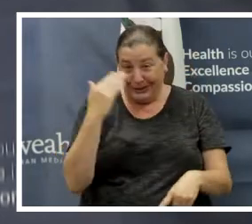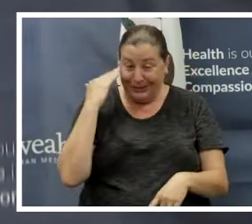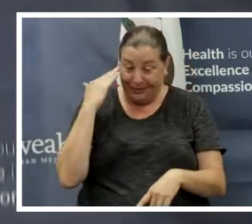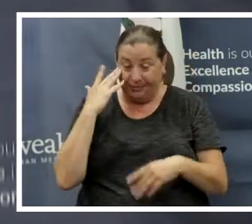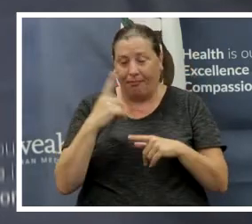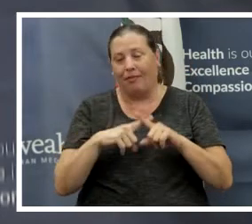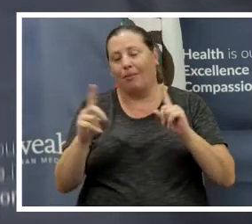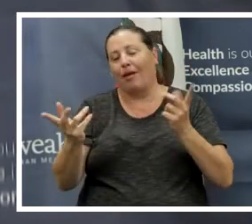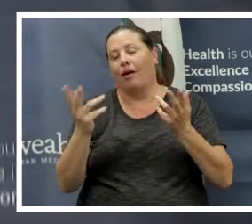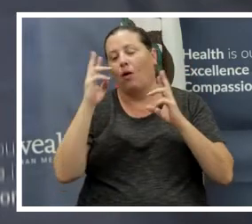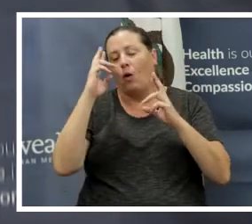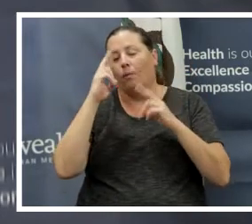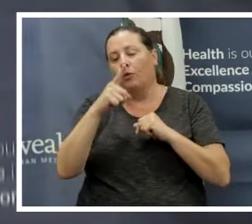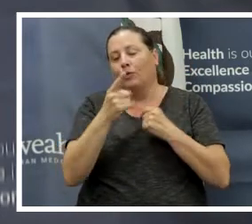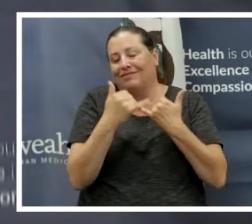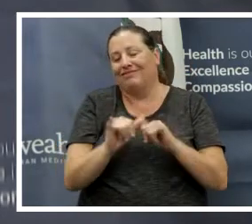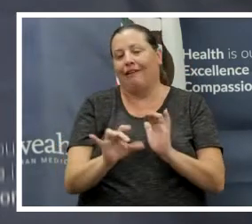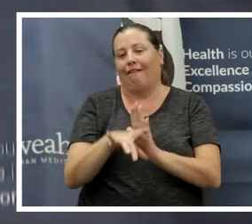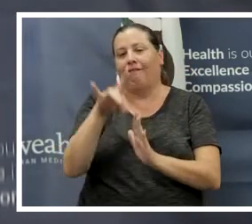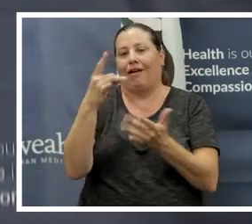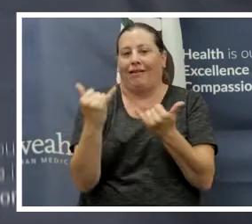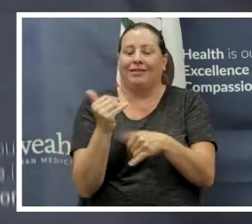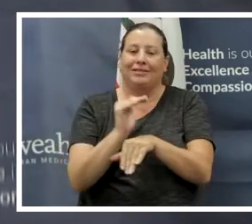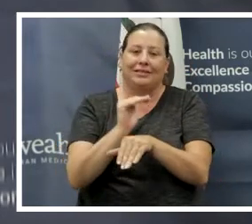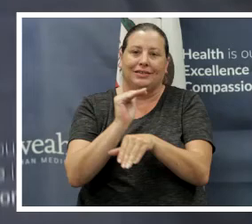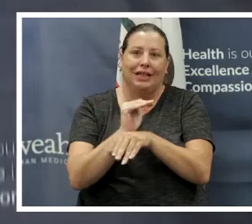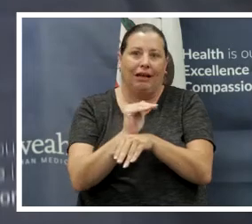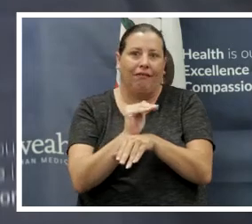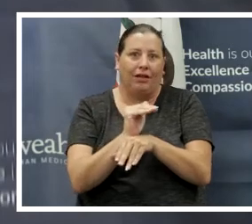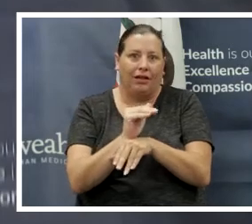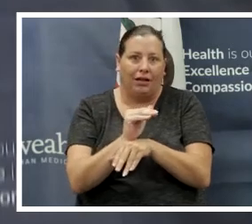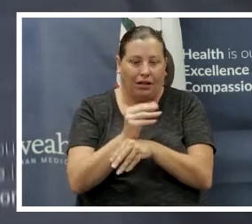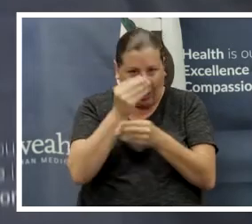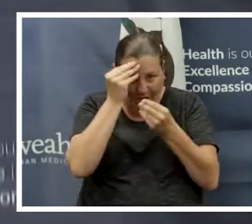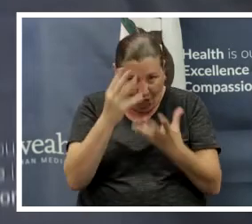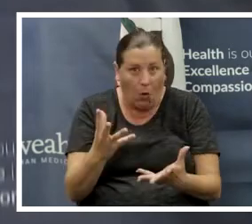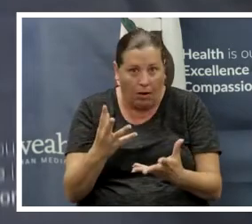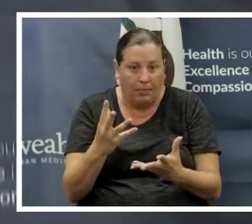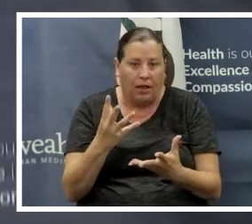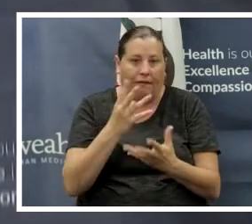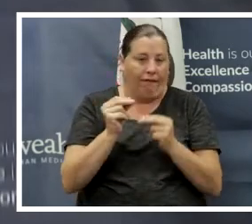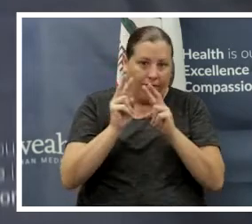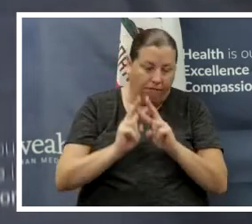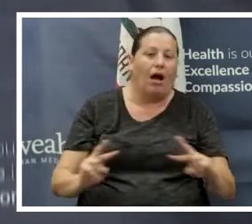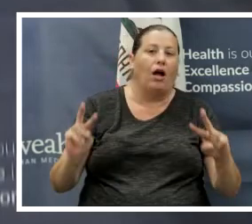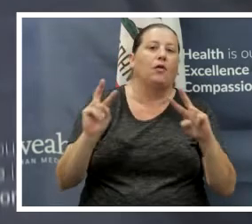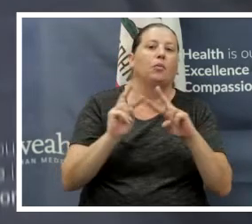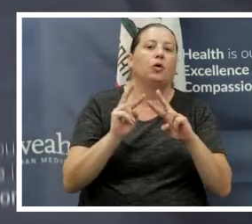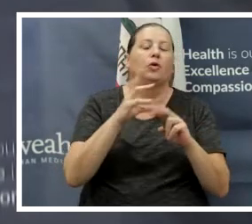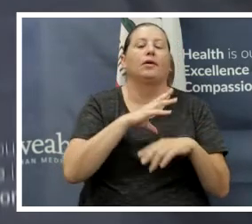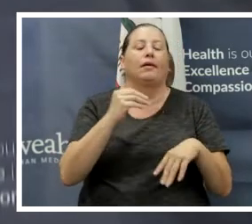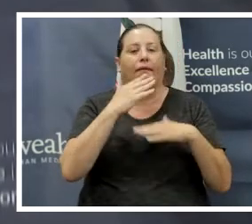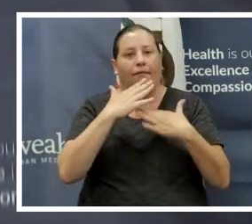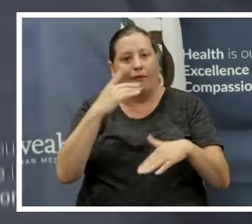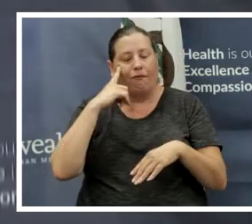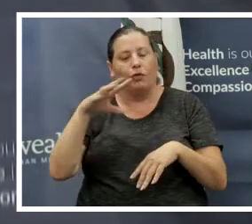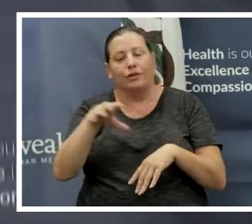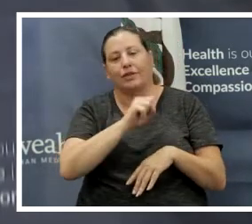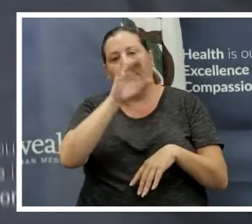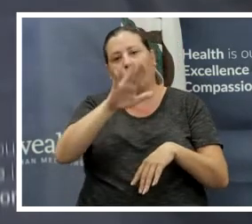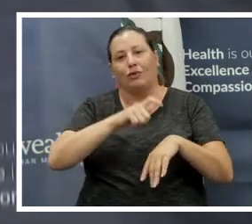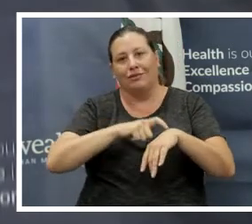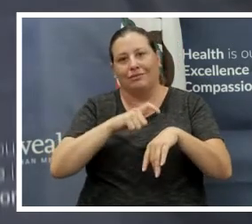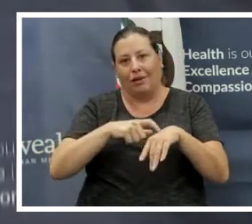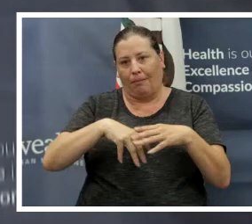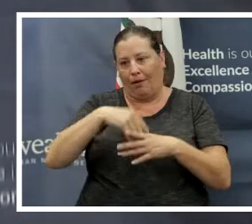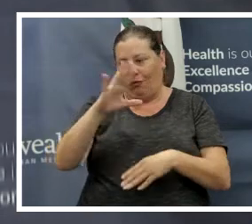still find this evening informative and valuable, and again, thank you for taking the time out of your busy lives to